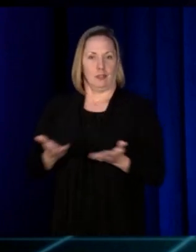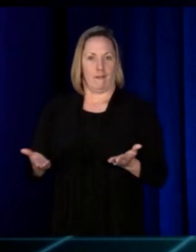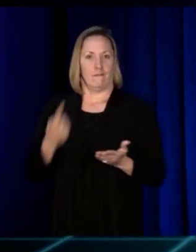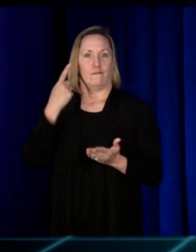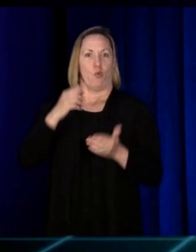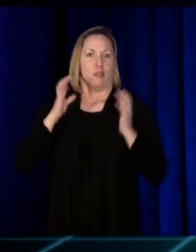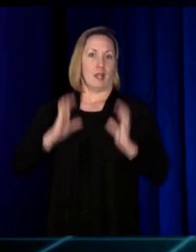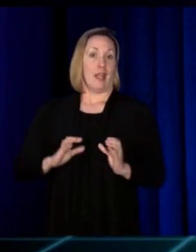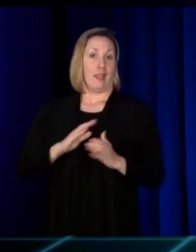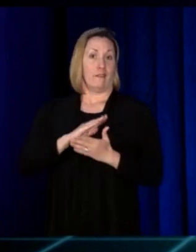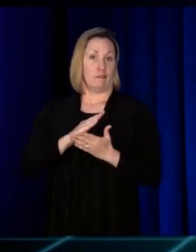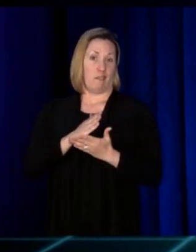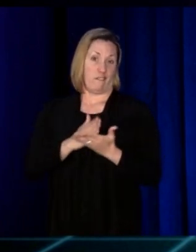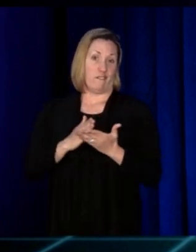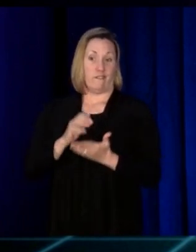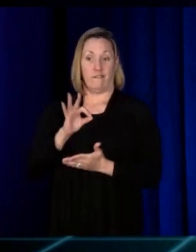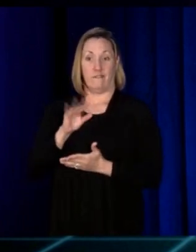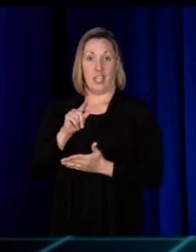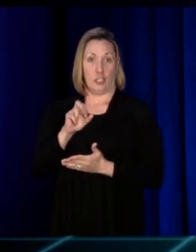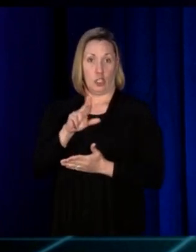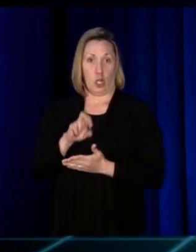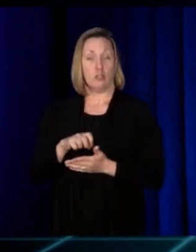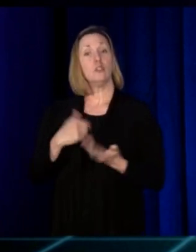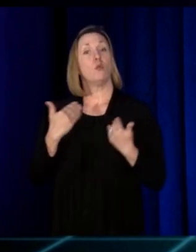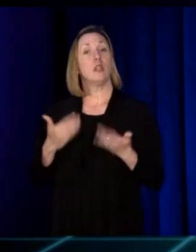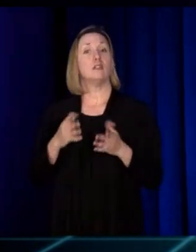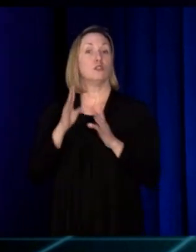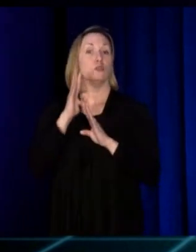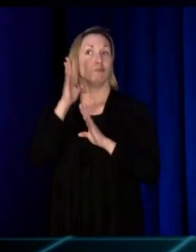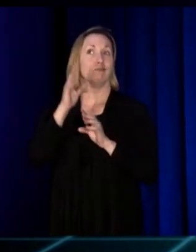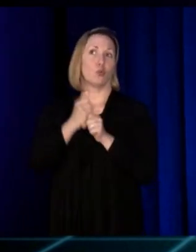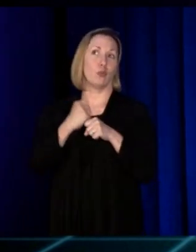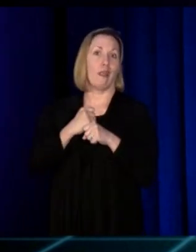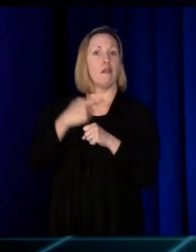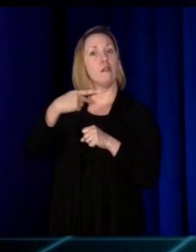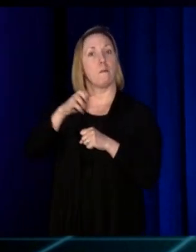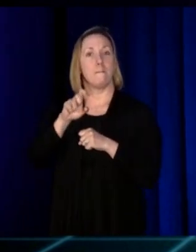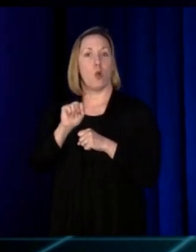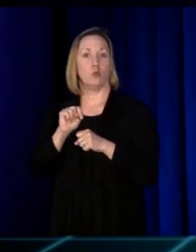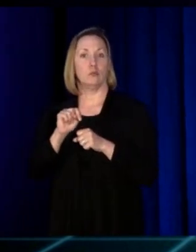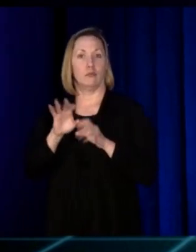client features. So let's actually create a create post form.